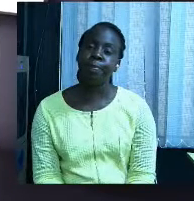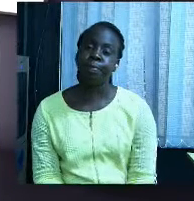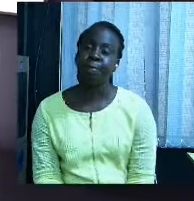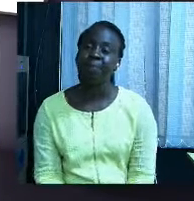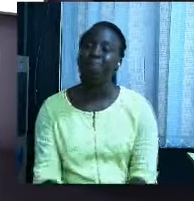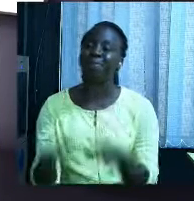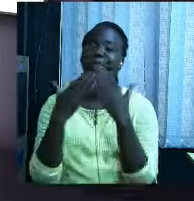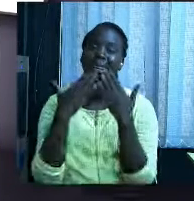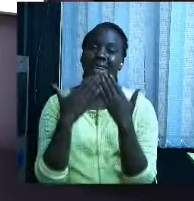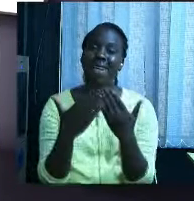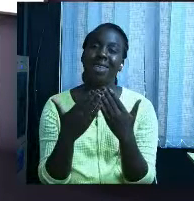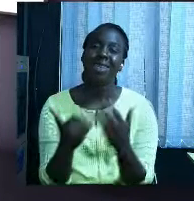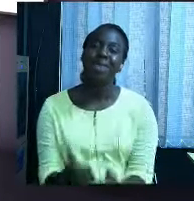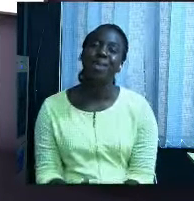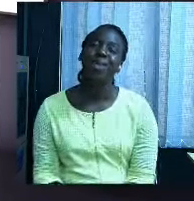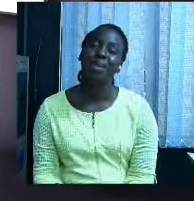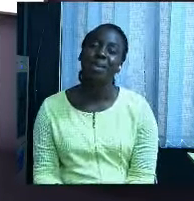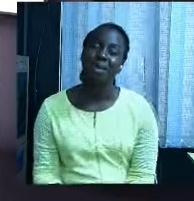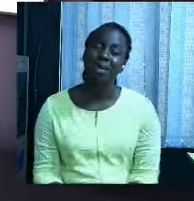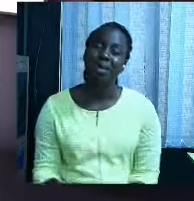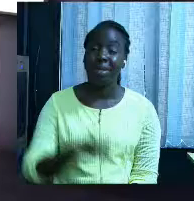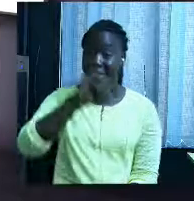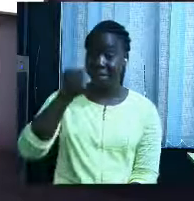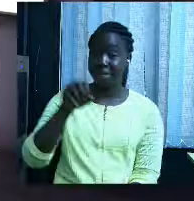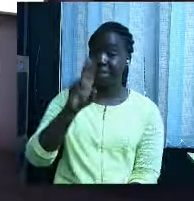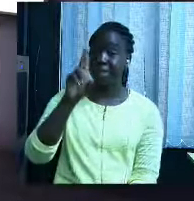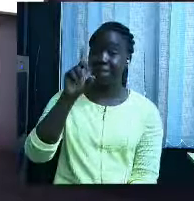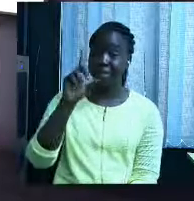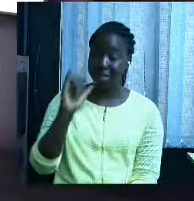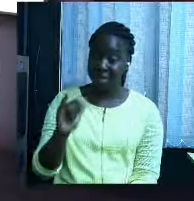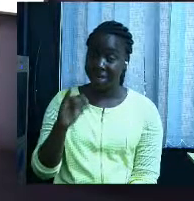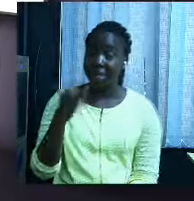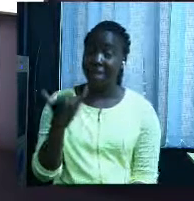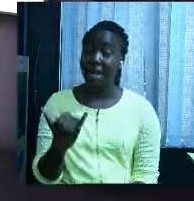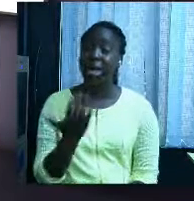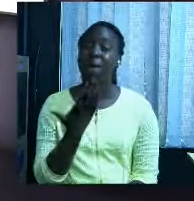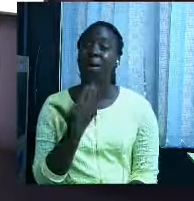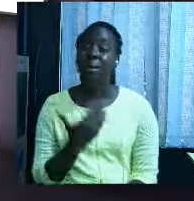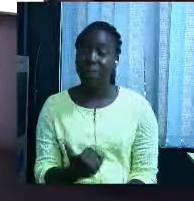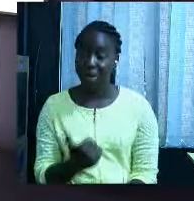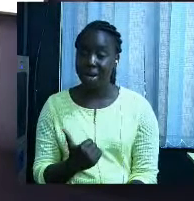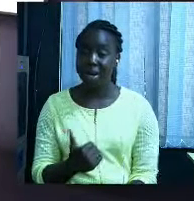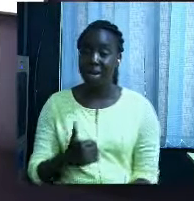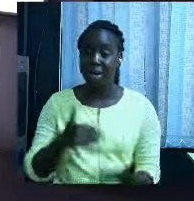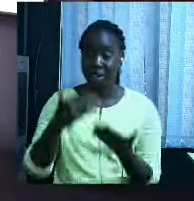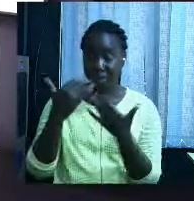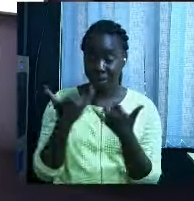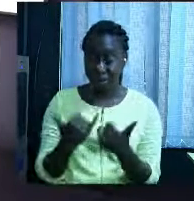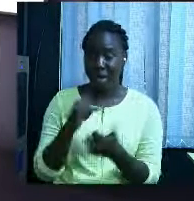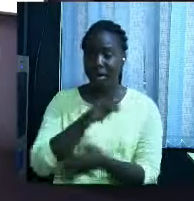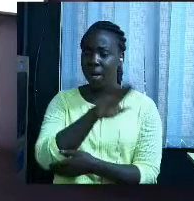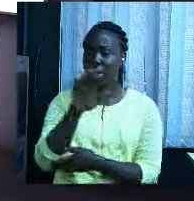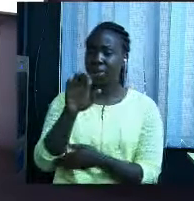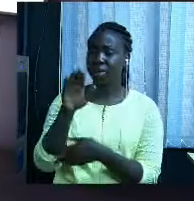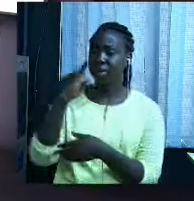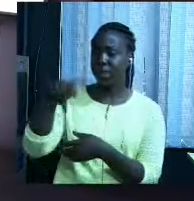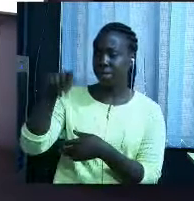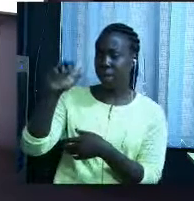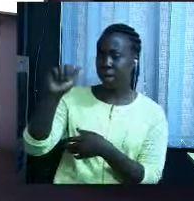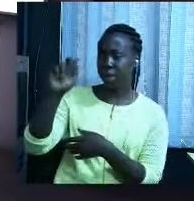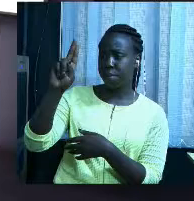Thank you. Thank you very much, Judy. And I want to engage Paul here on the